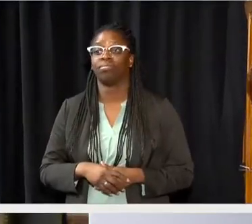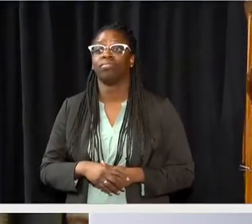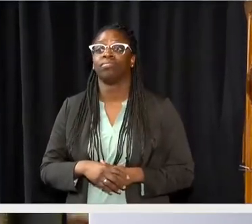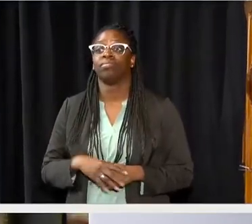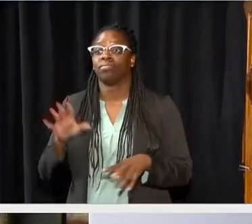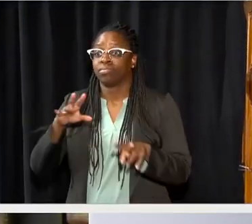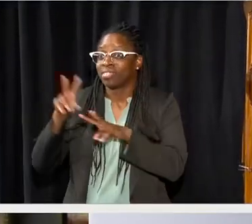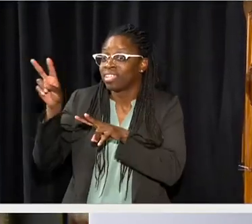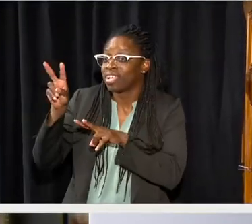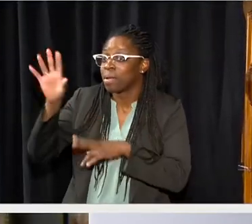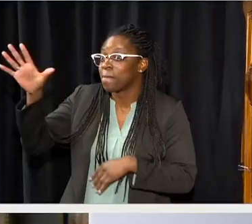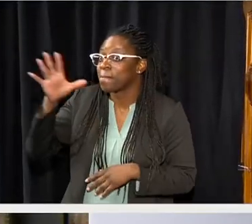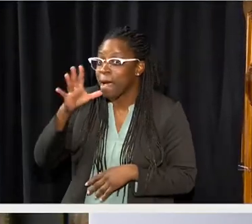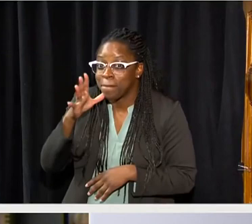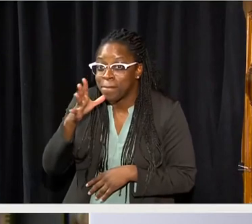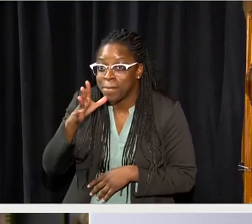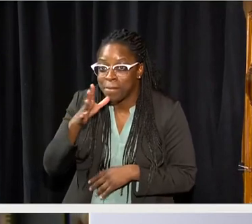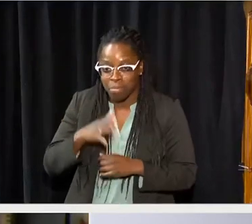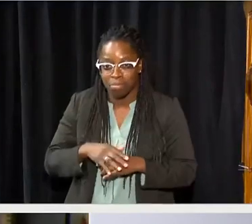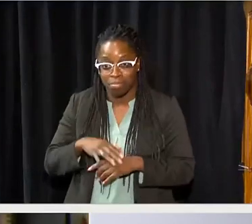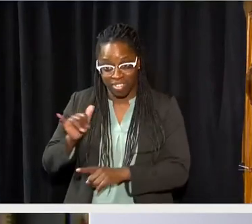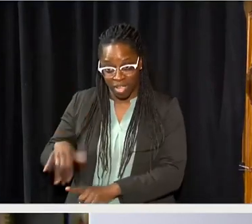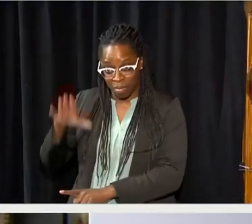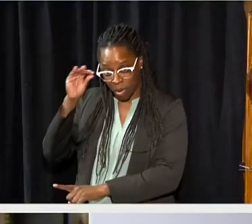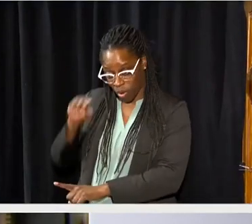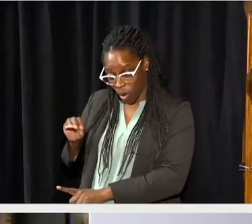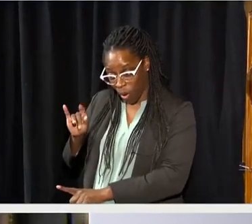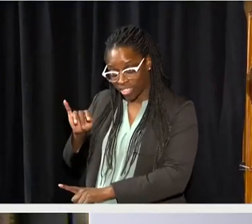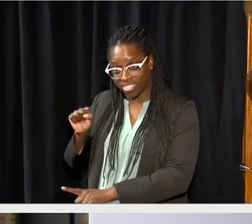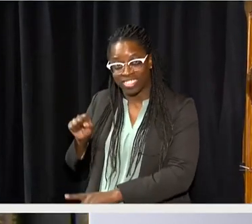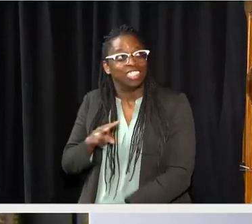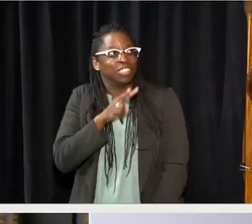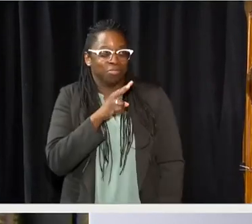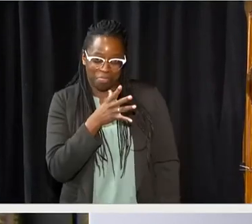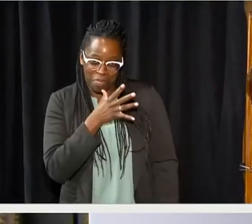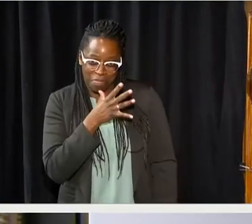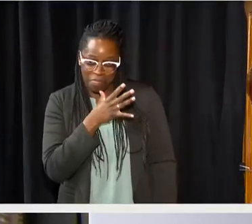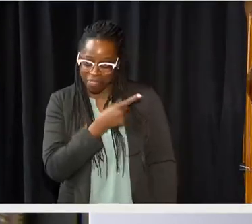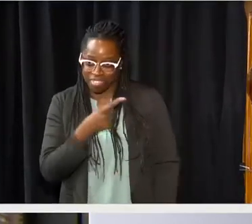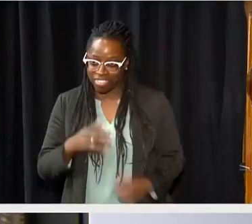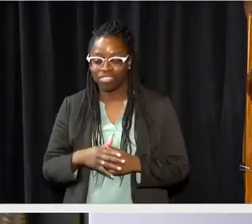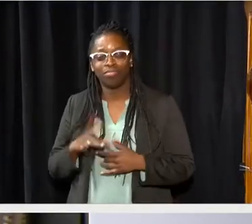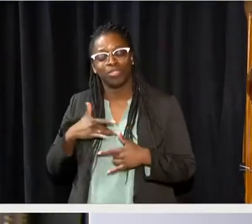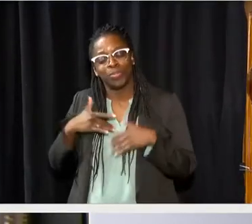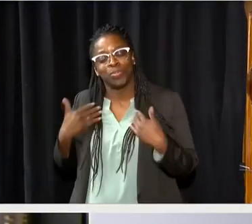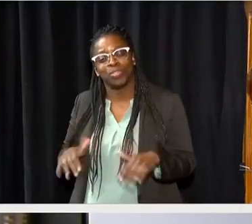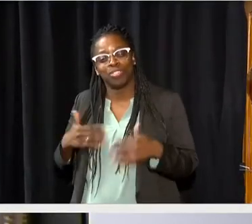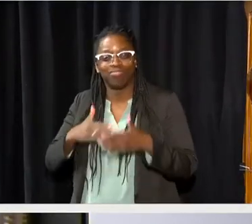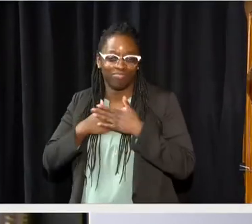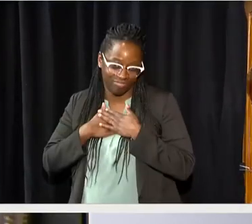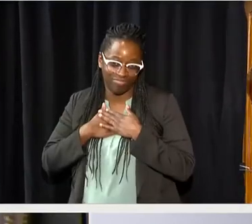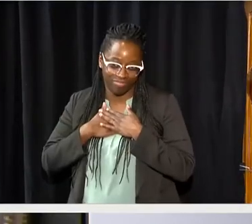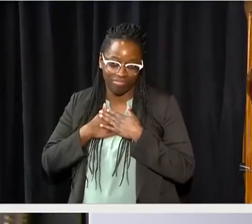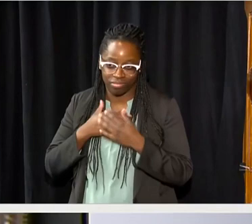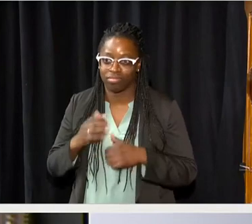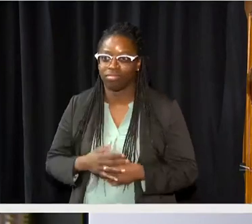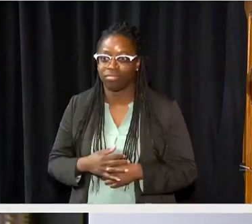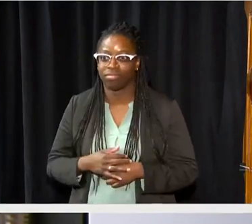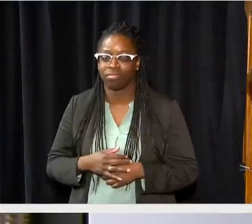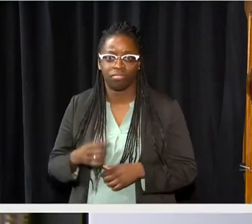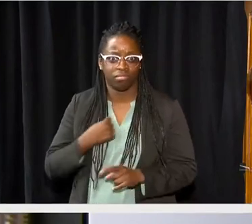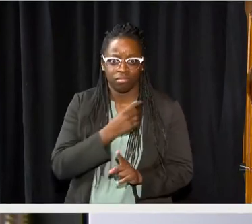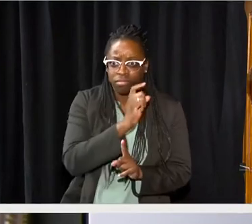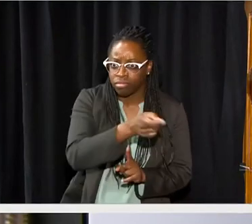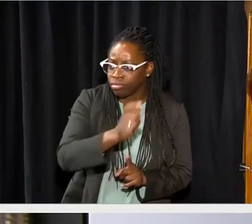Otis is clapping. We do. You know, last year, we delivered nearly $500 million in money